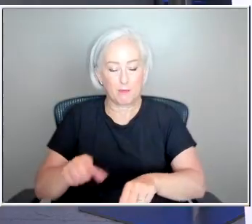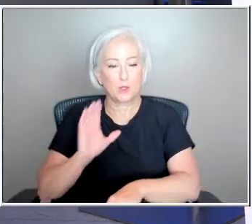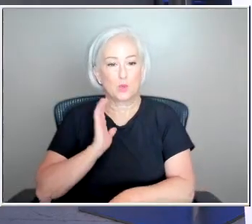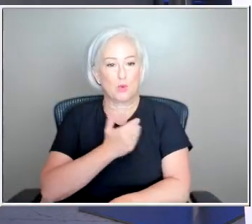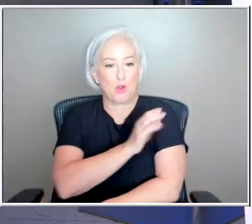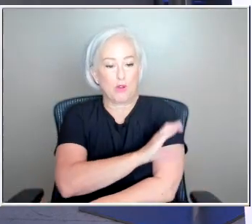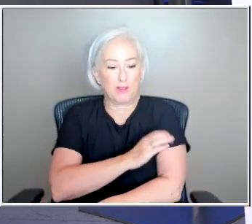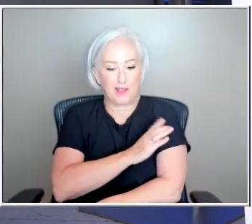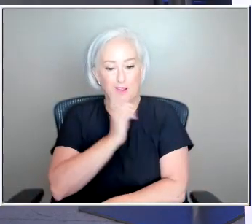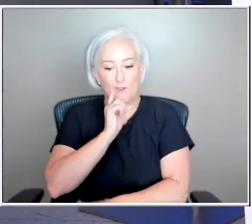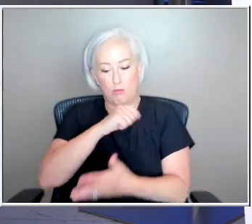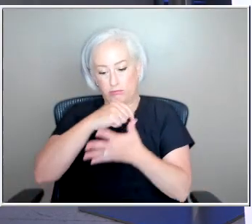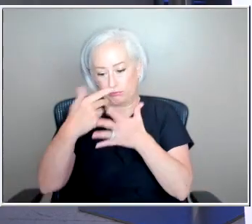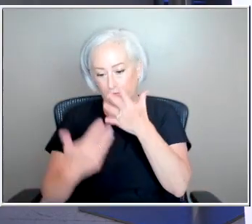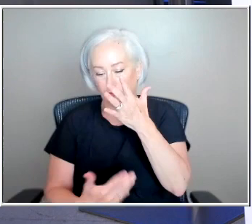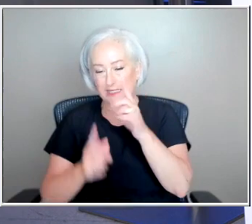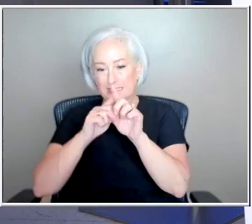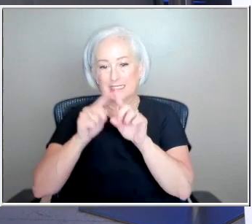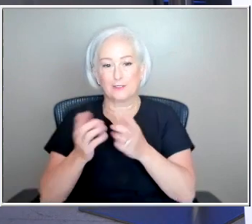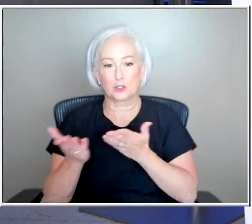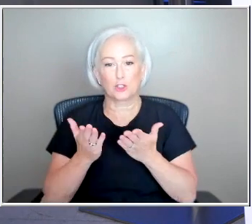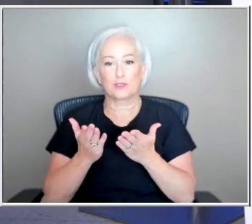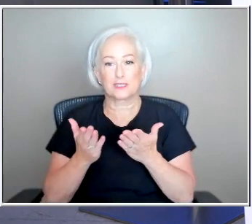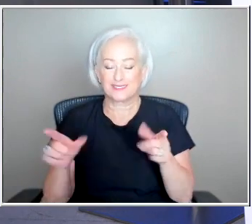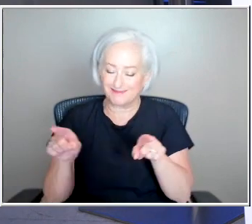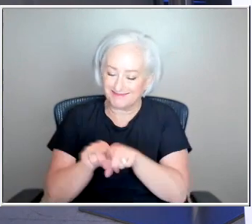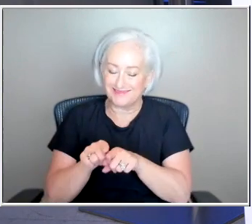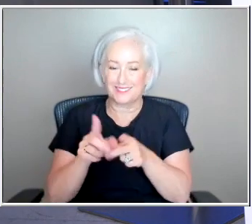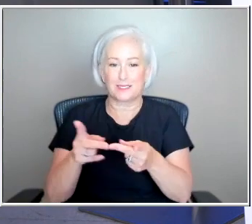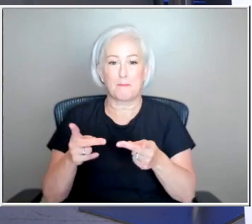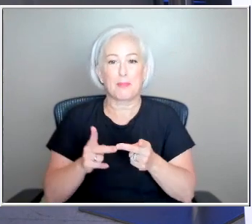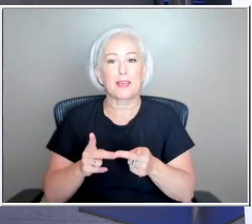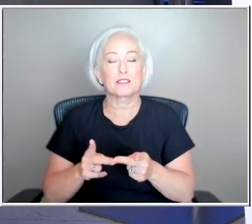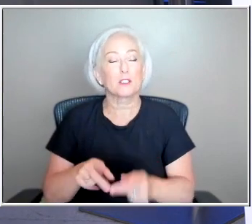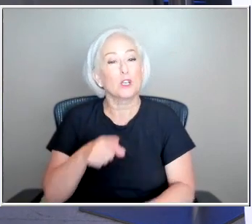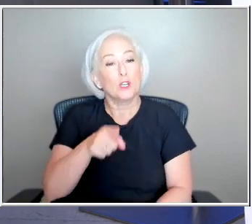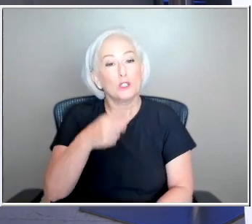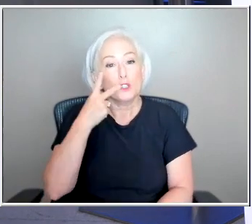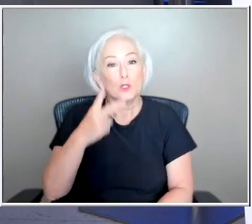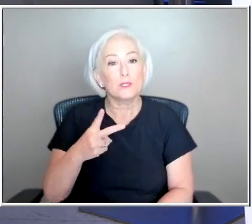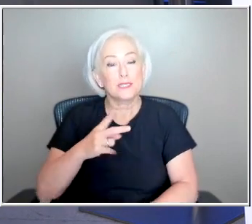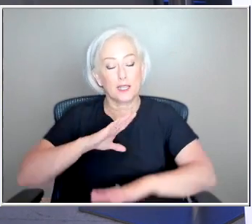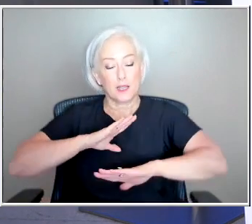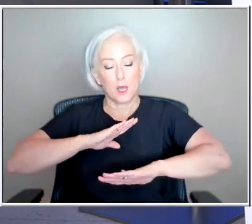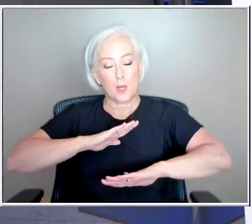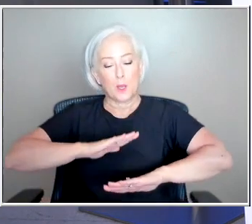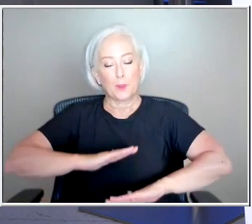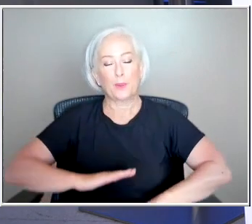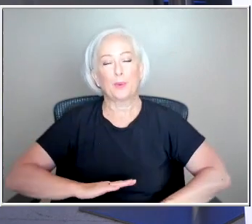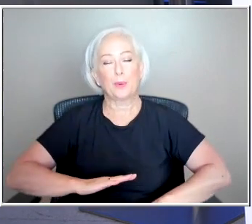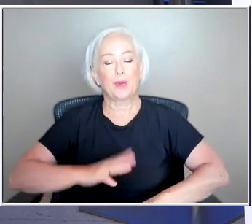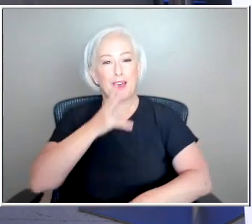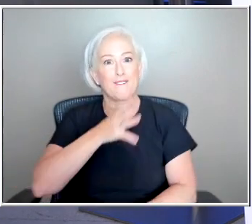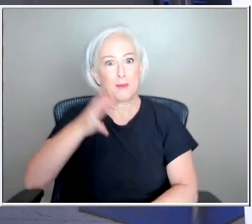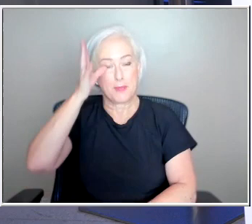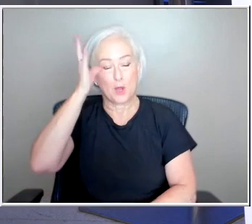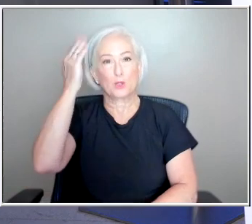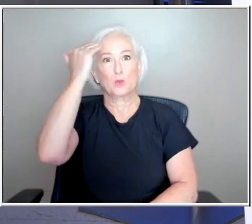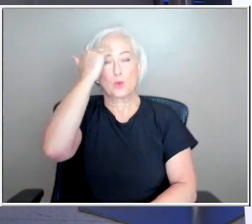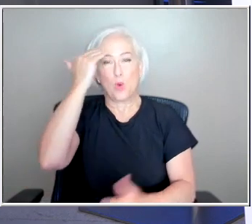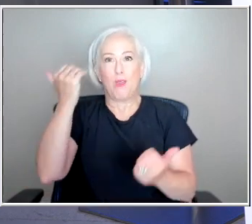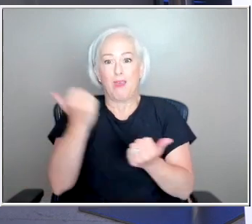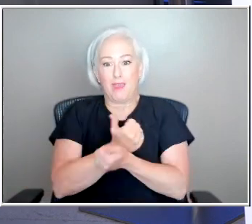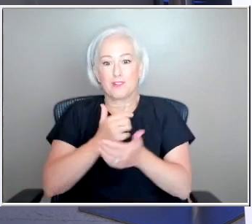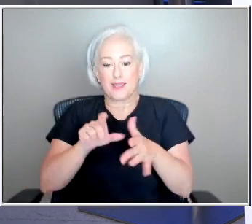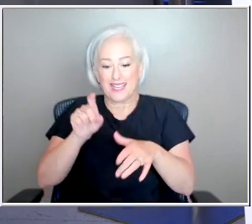see like the feeling in a parent when they know, oh, okay, all in one, under one roof? Yes. It's the power of